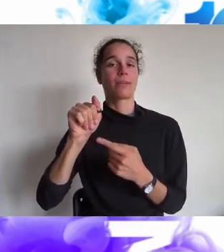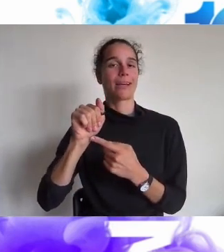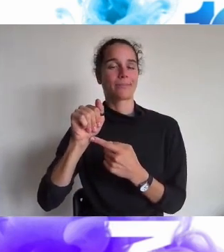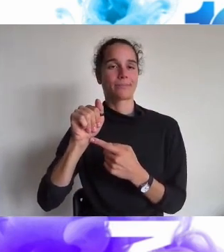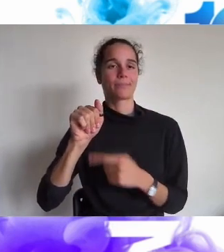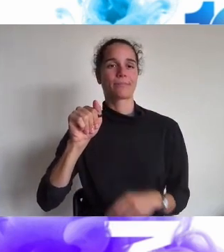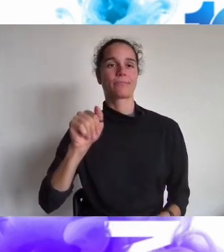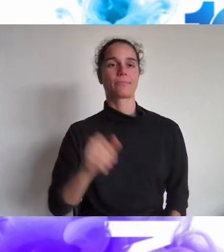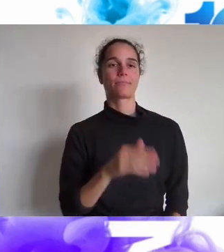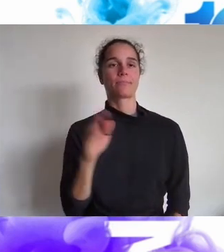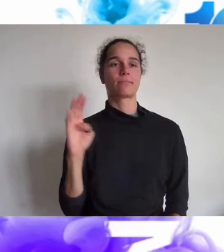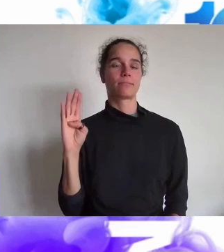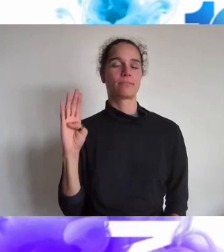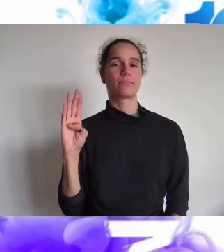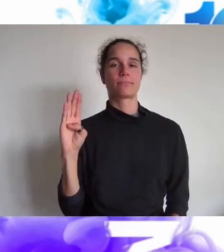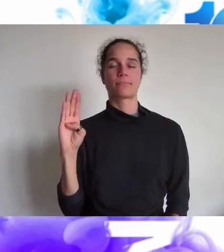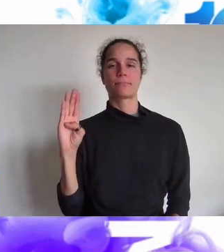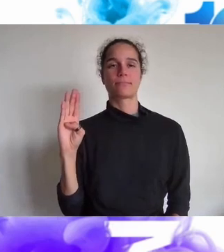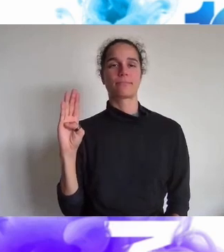B.